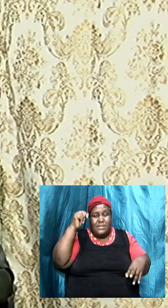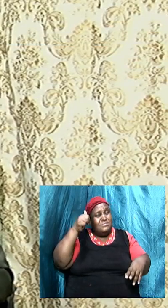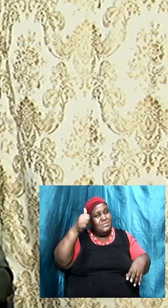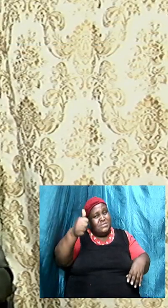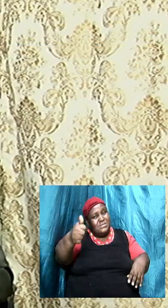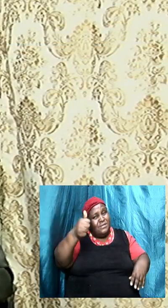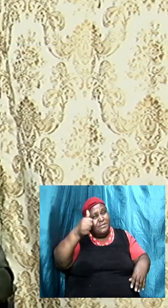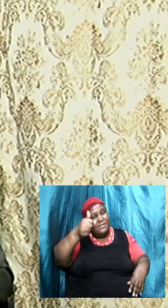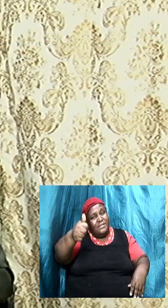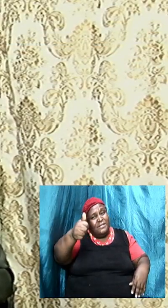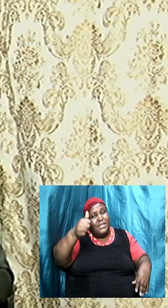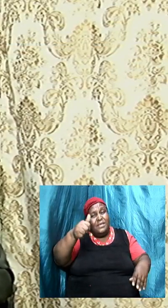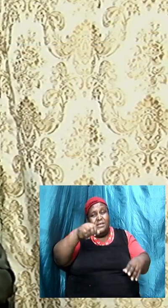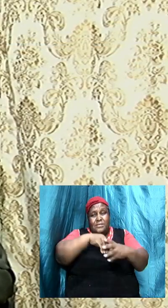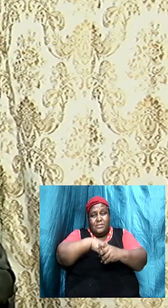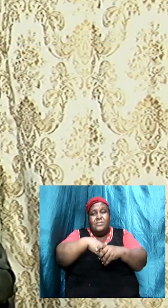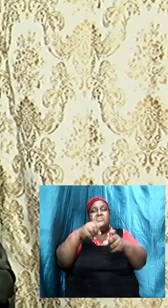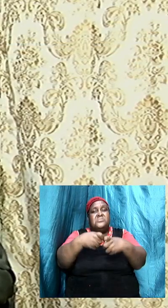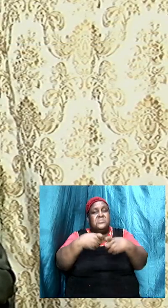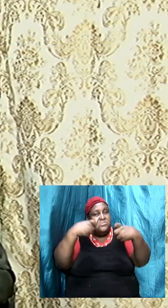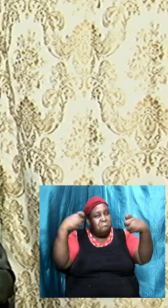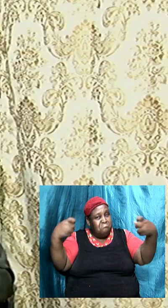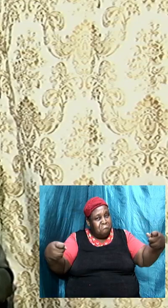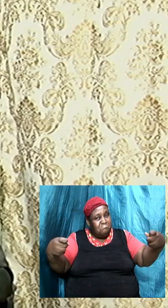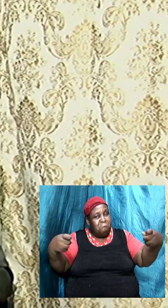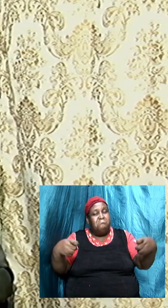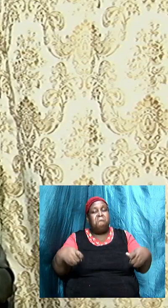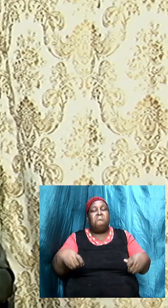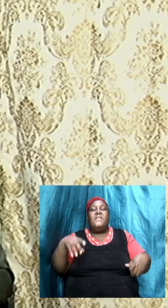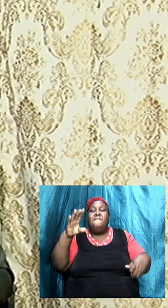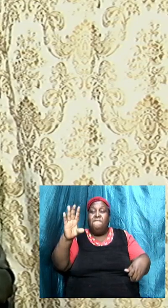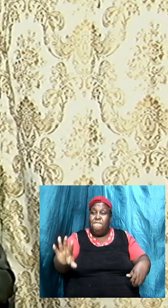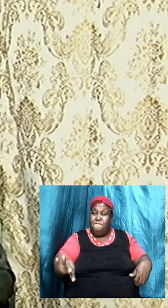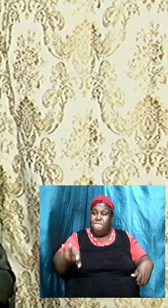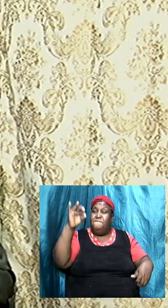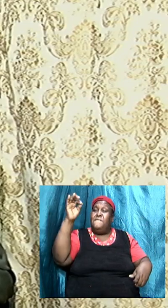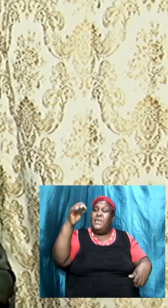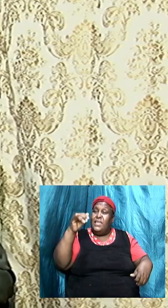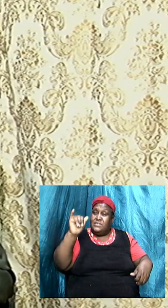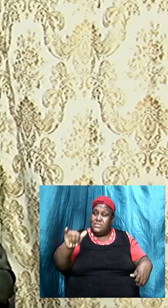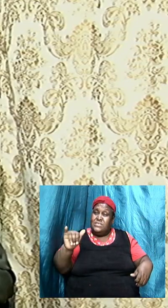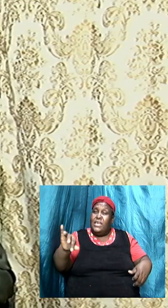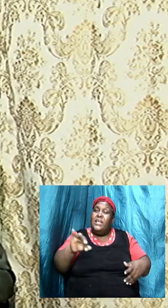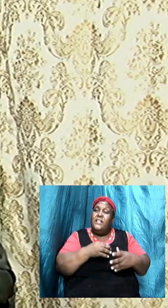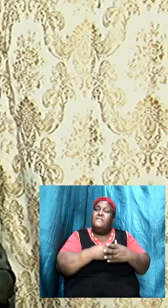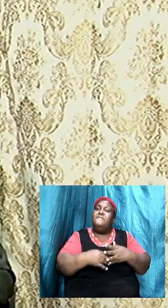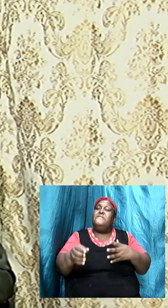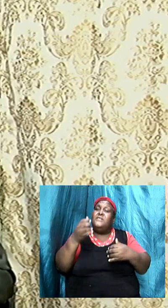in sin. You can find yourself falling.